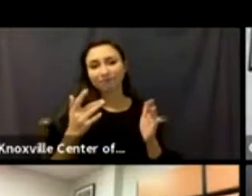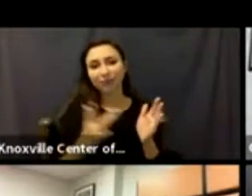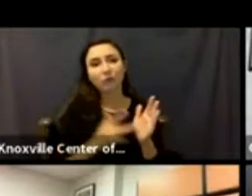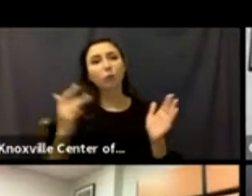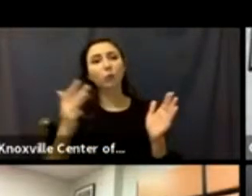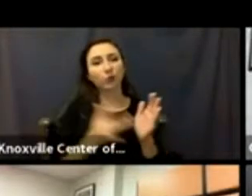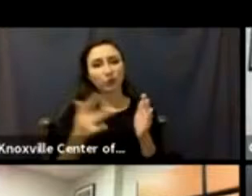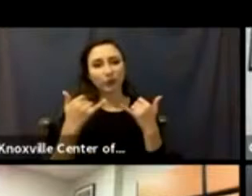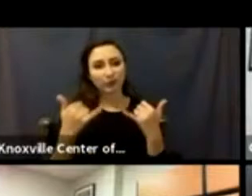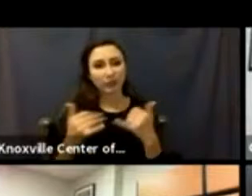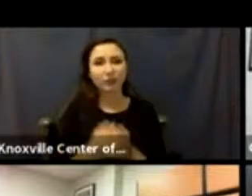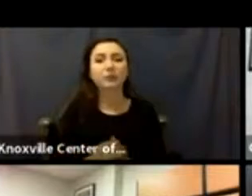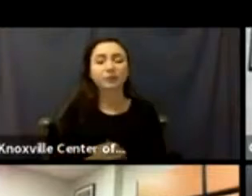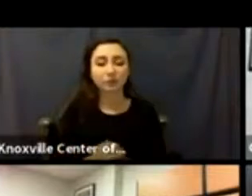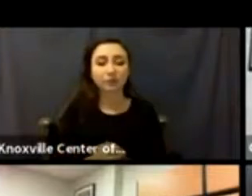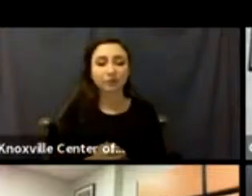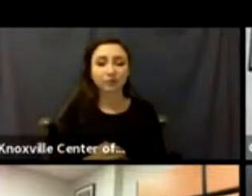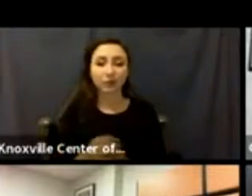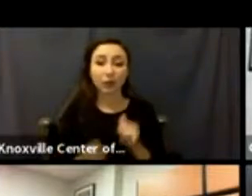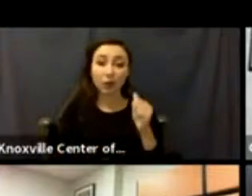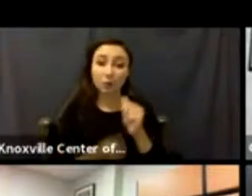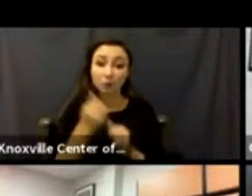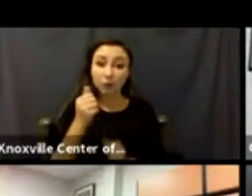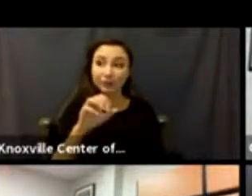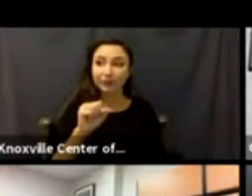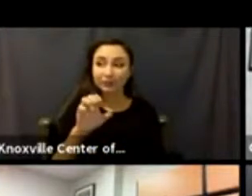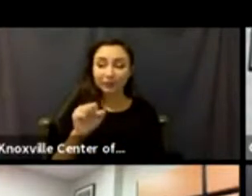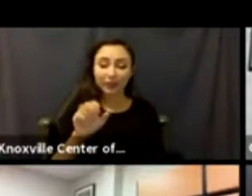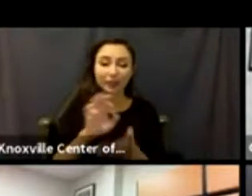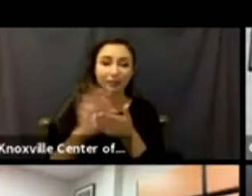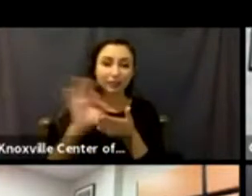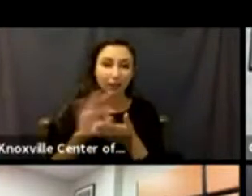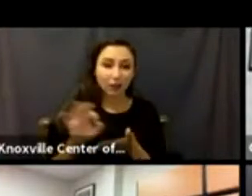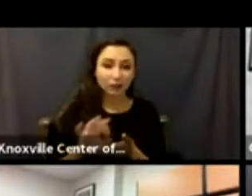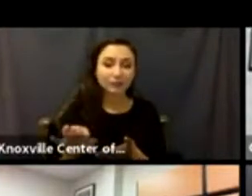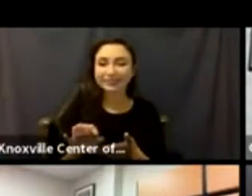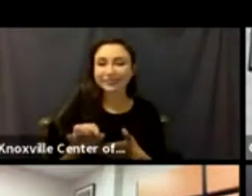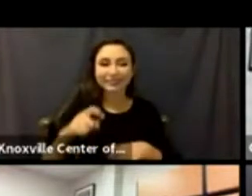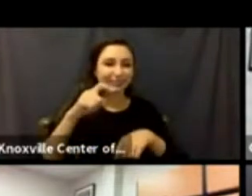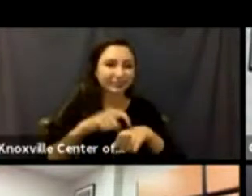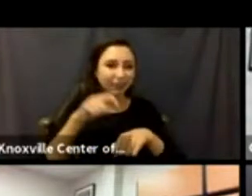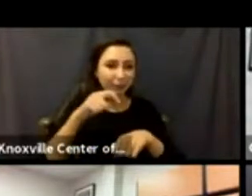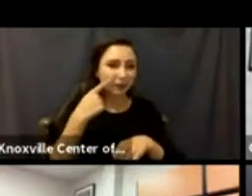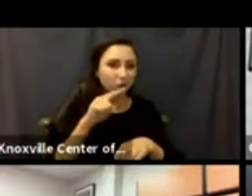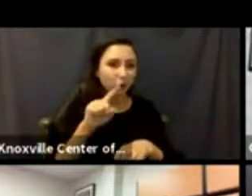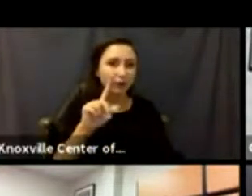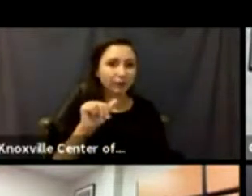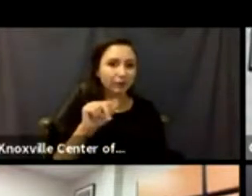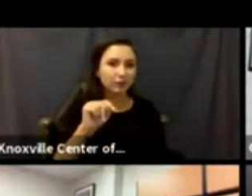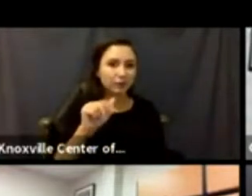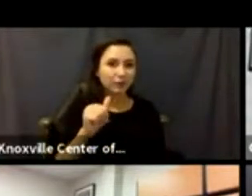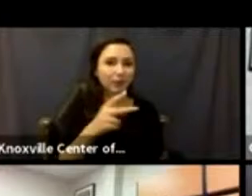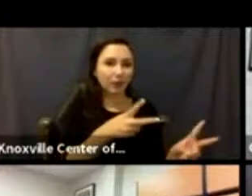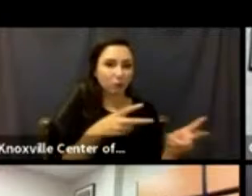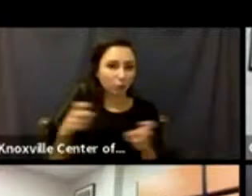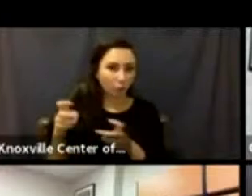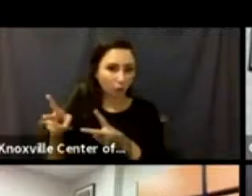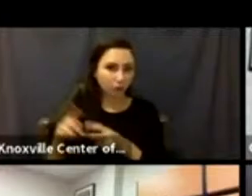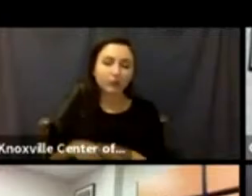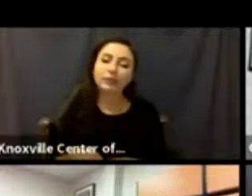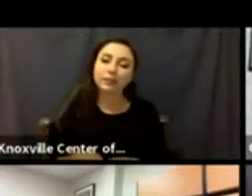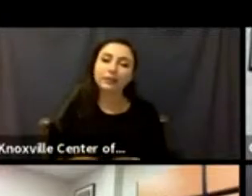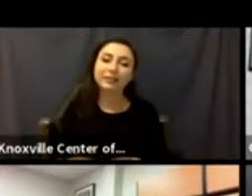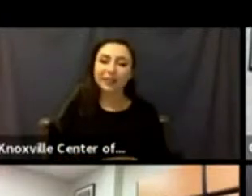majority for case counts typically are just timing of the data. The other piece, I think if it's the